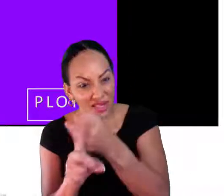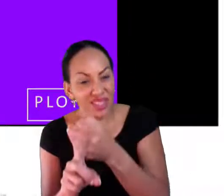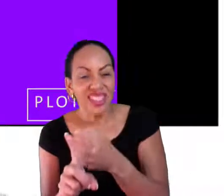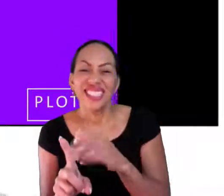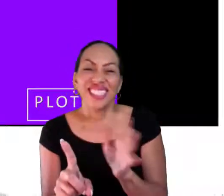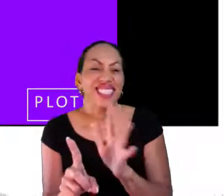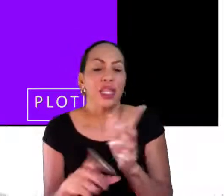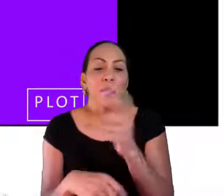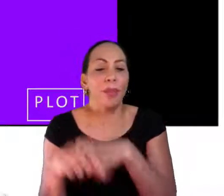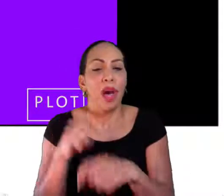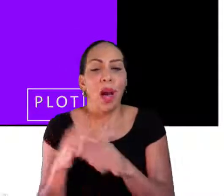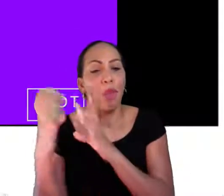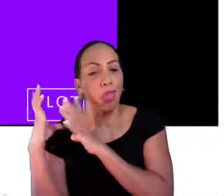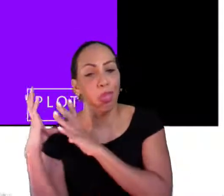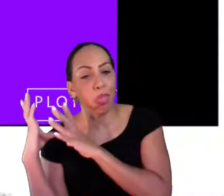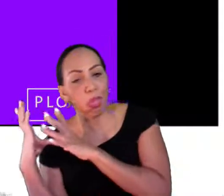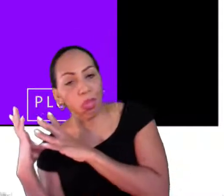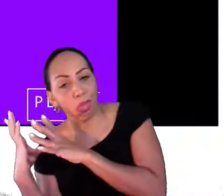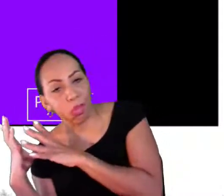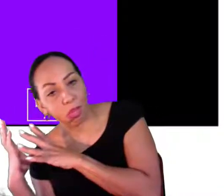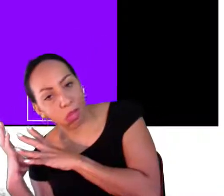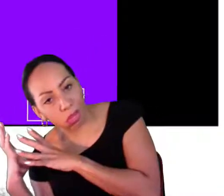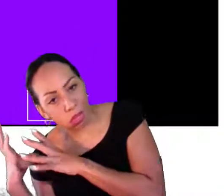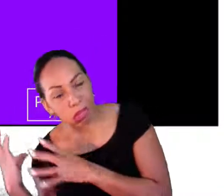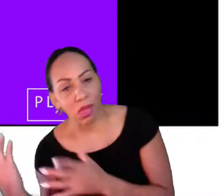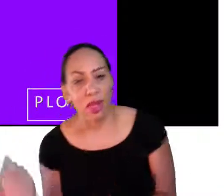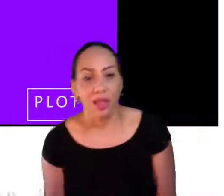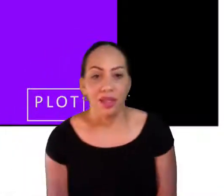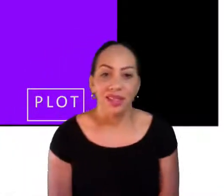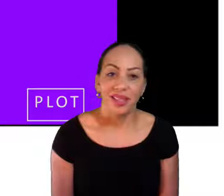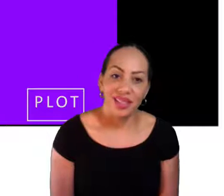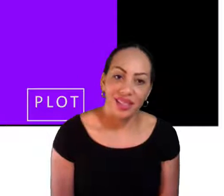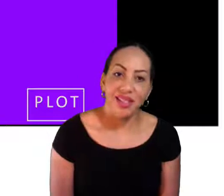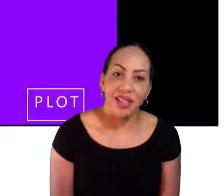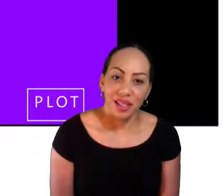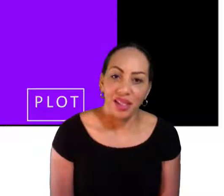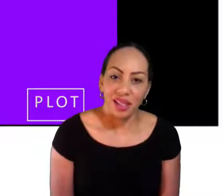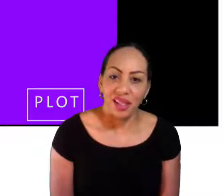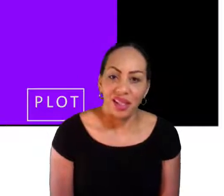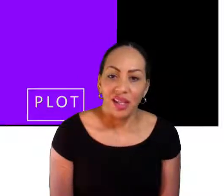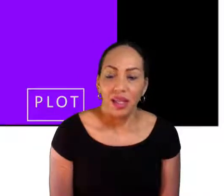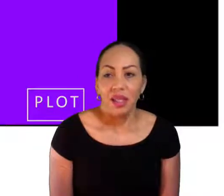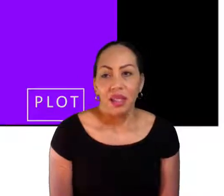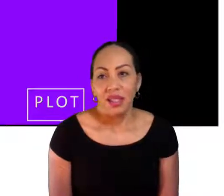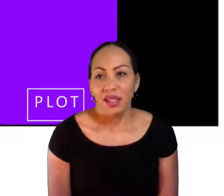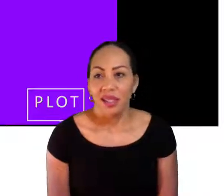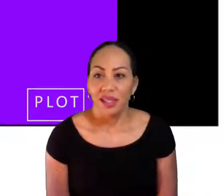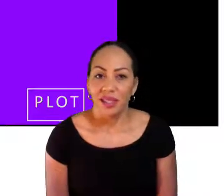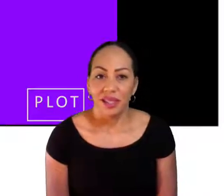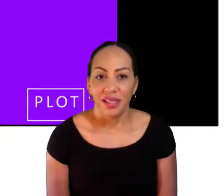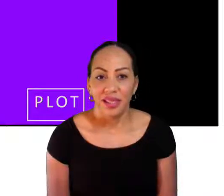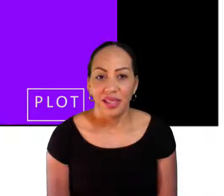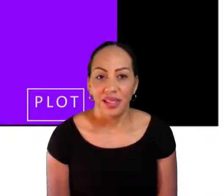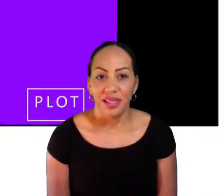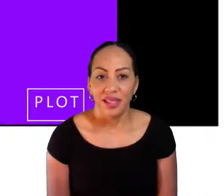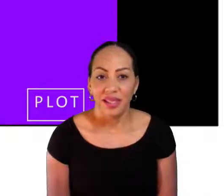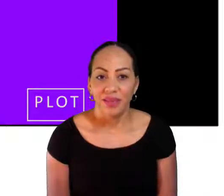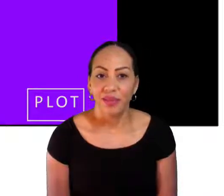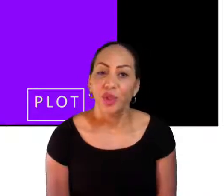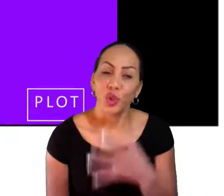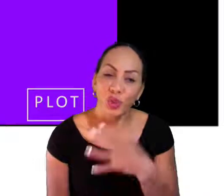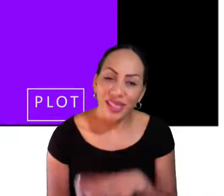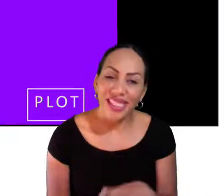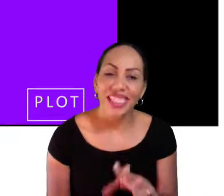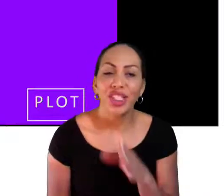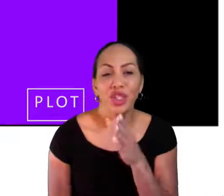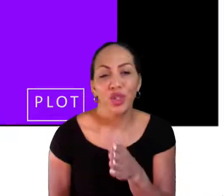those chin-strokey ethereal conversations. And unless you're working in inclusion and want to come and, you know, and discuss the nuances